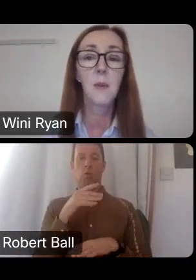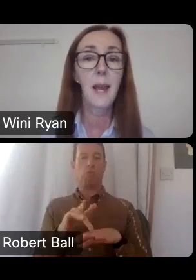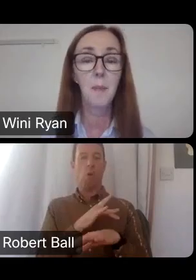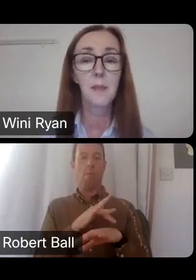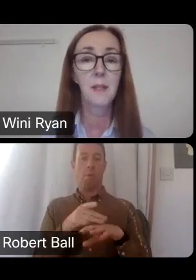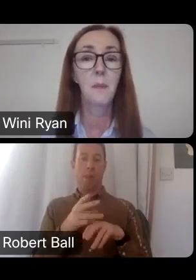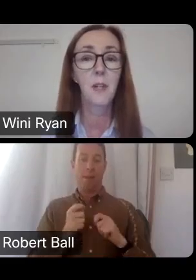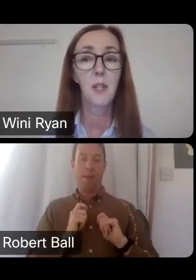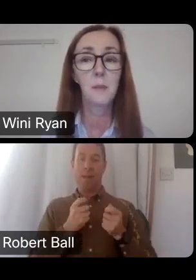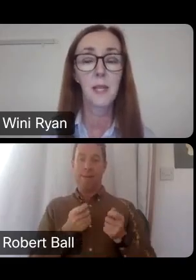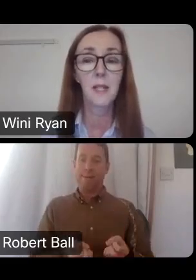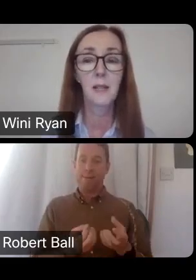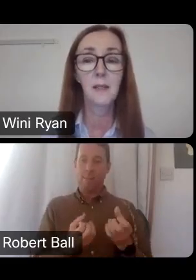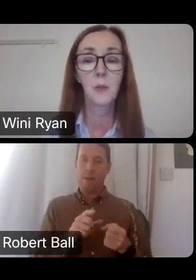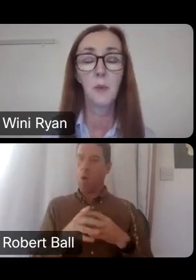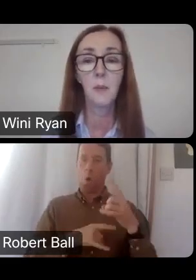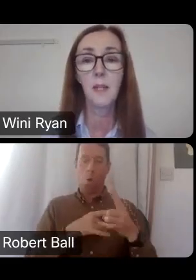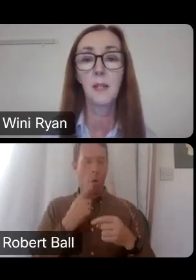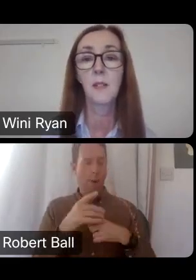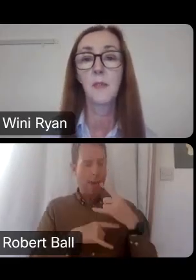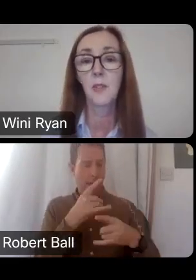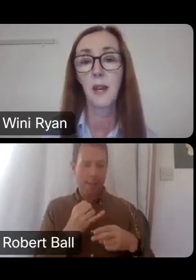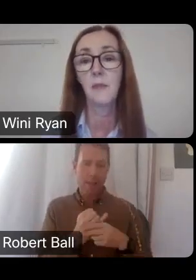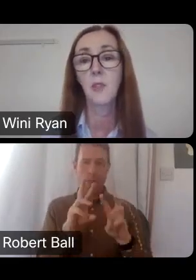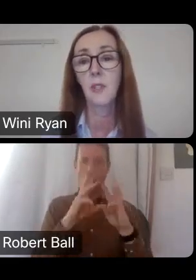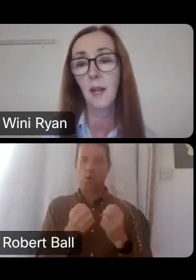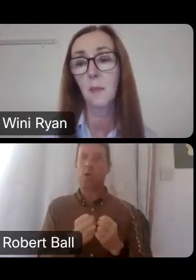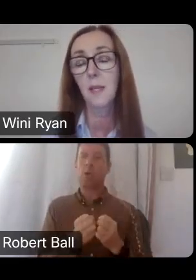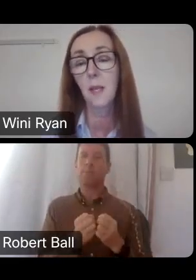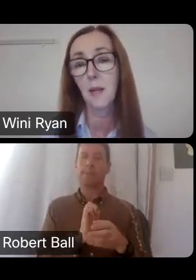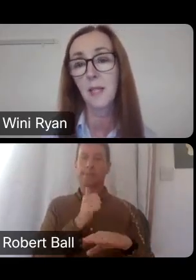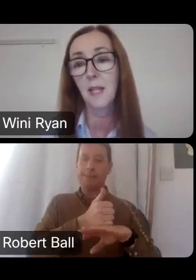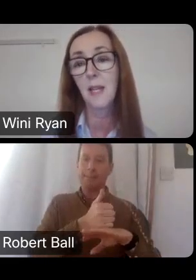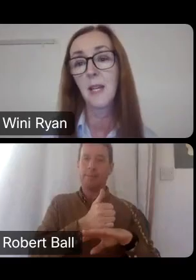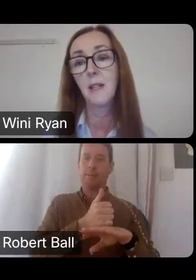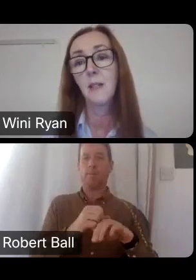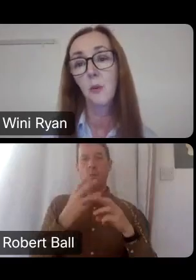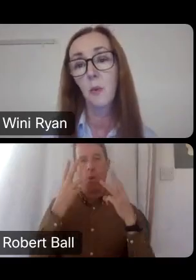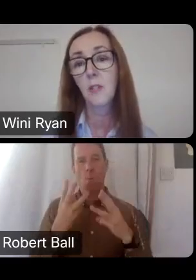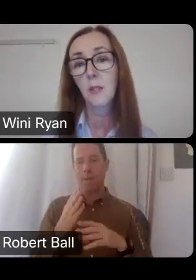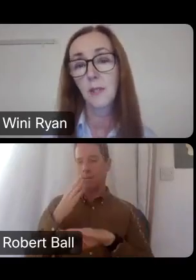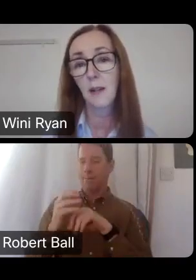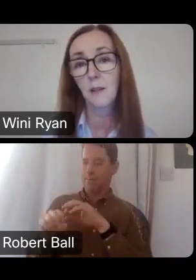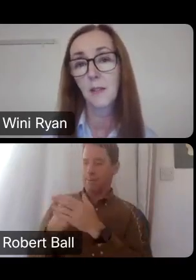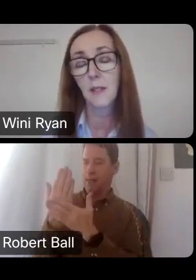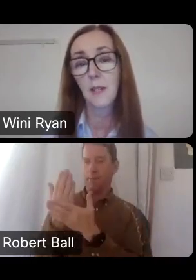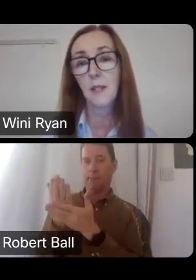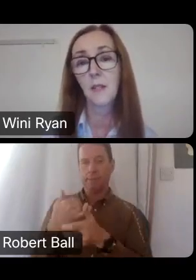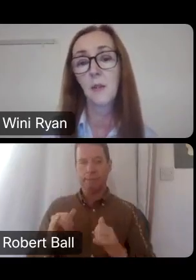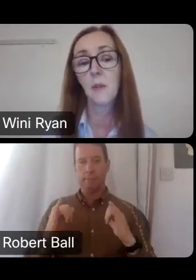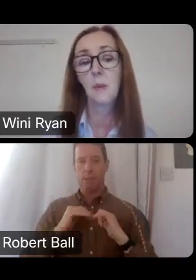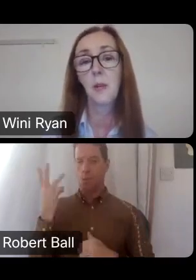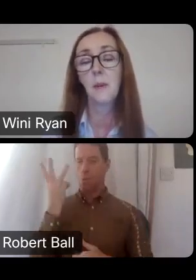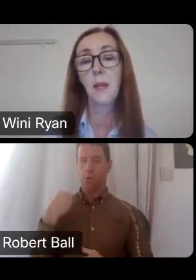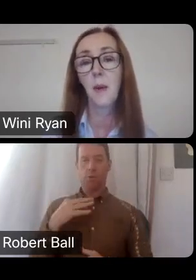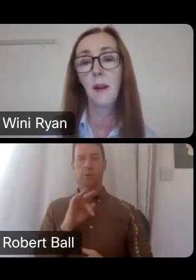That only happens in the workshop setting. So what we need is for staff to develop the ability to watch themselves.